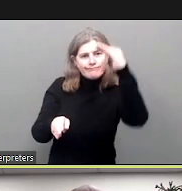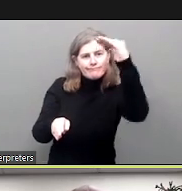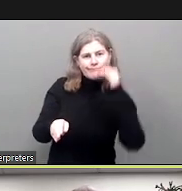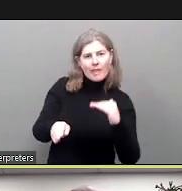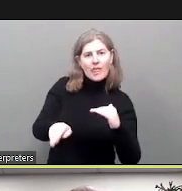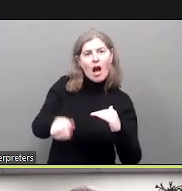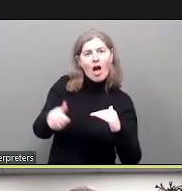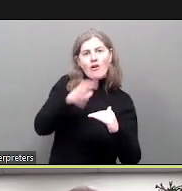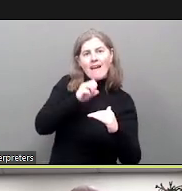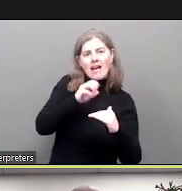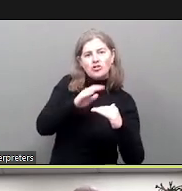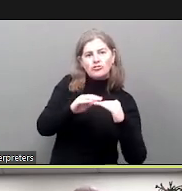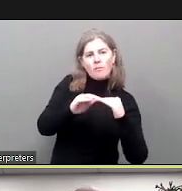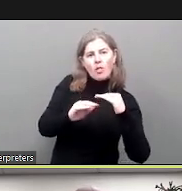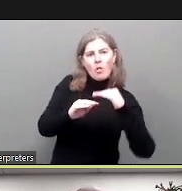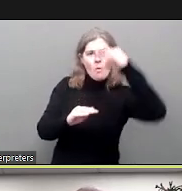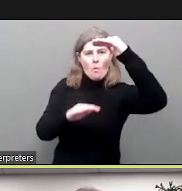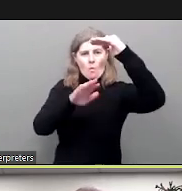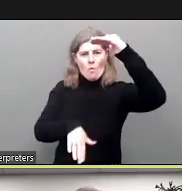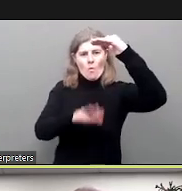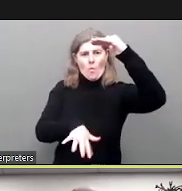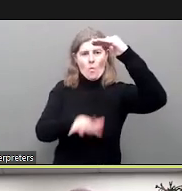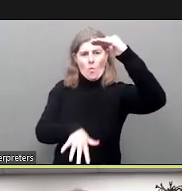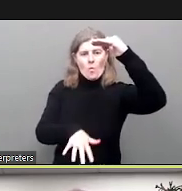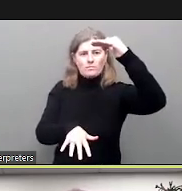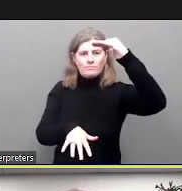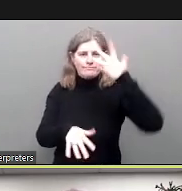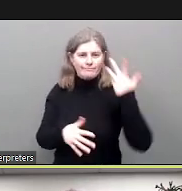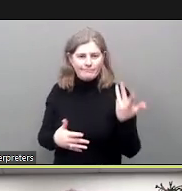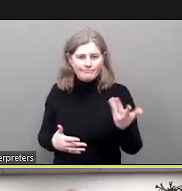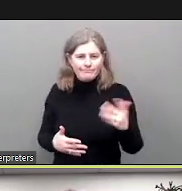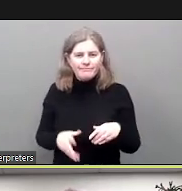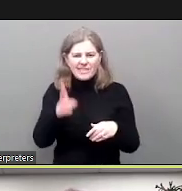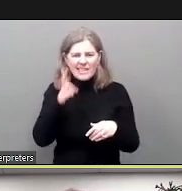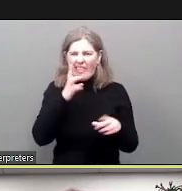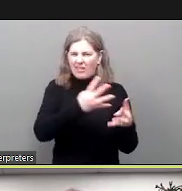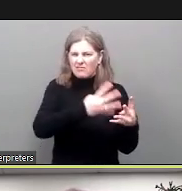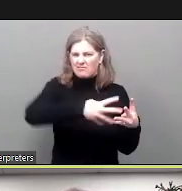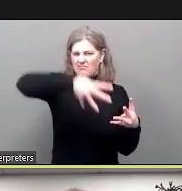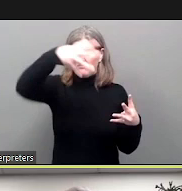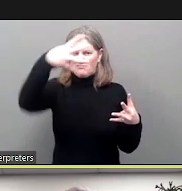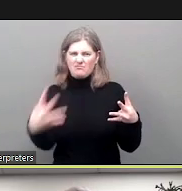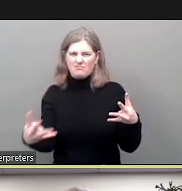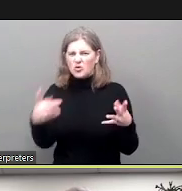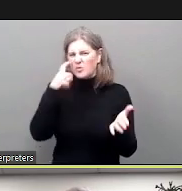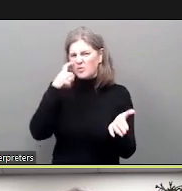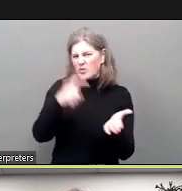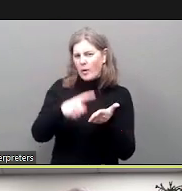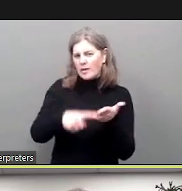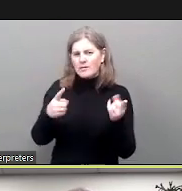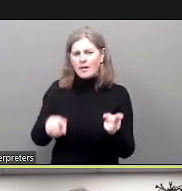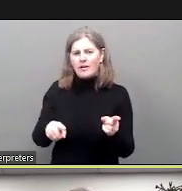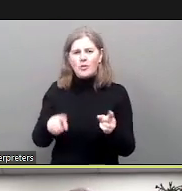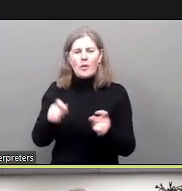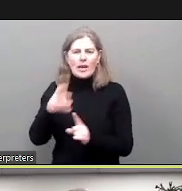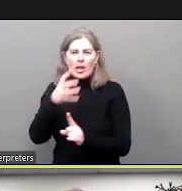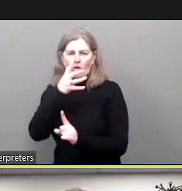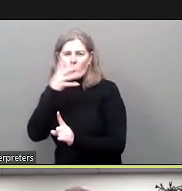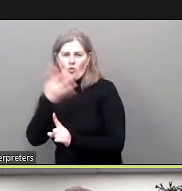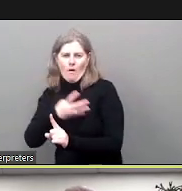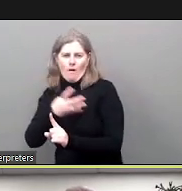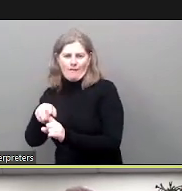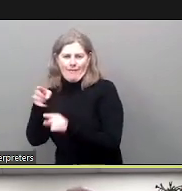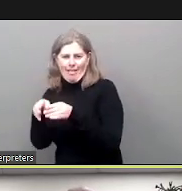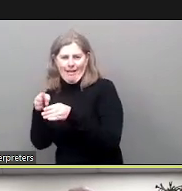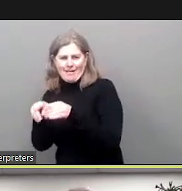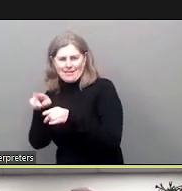groups, all these age groups have a higher mortality rate. So I think that could be part of what's going on. And of course, you ignore December because we're only a week